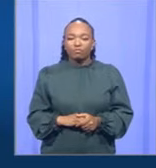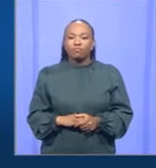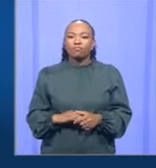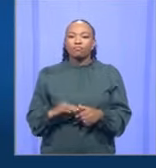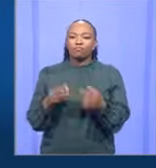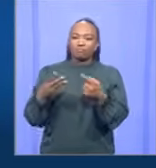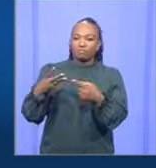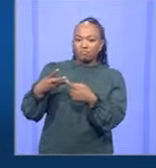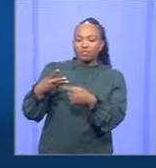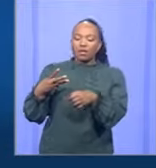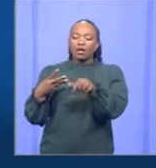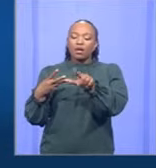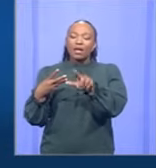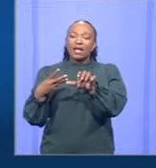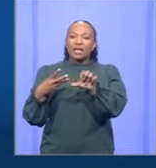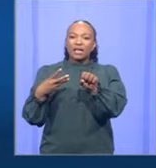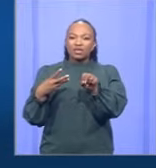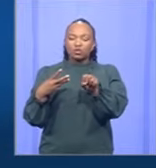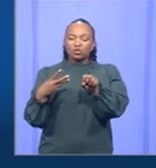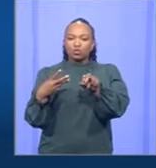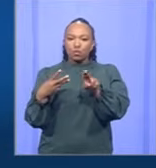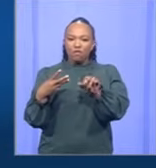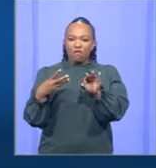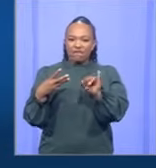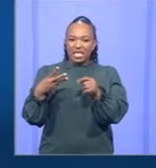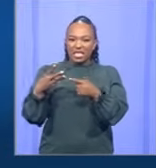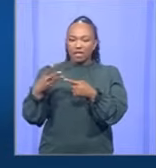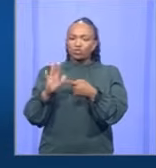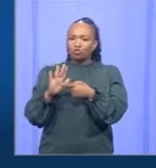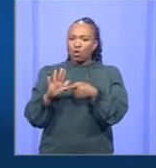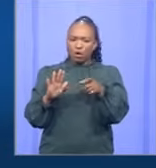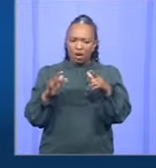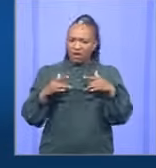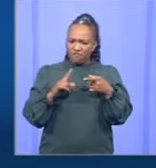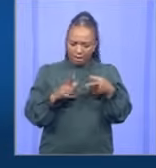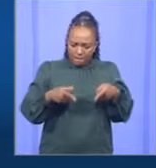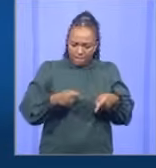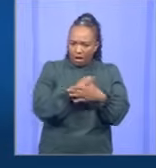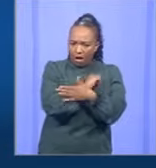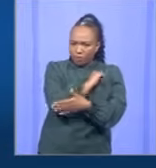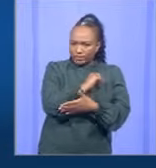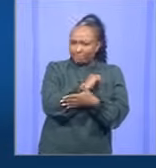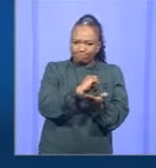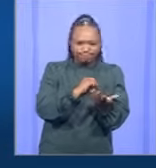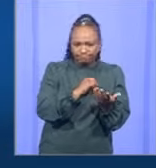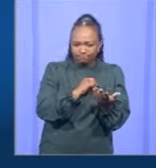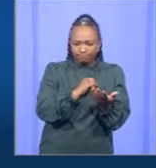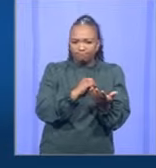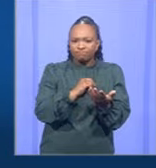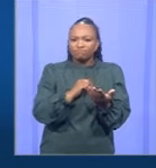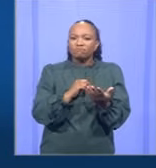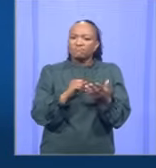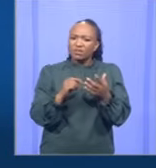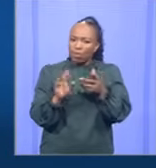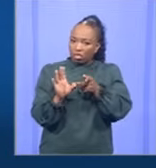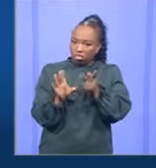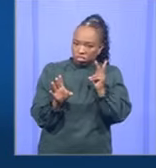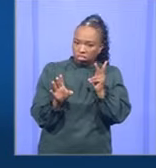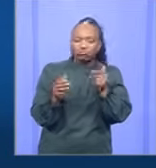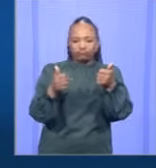Lilian Lesufi o re go bontšha gabotse gore ga se modudi wa naga ye ge go le bjalo gona o dirile